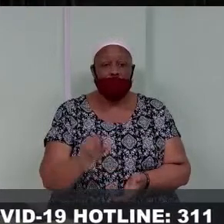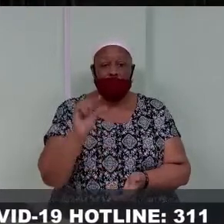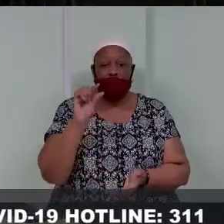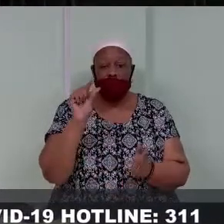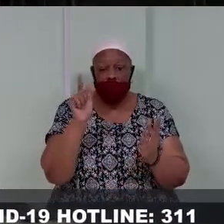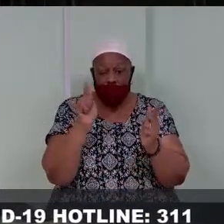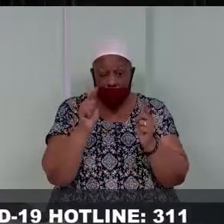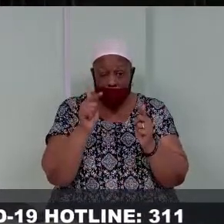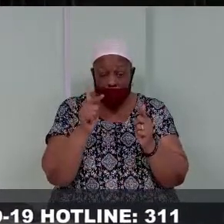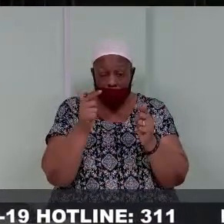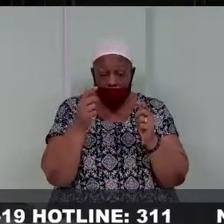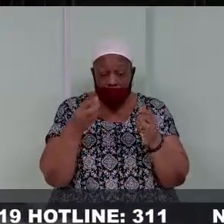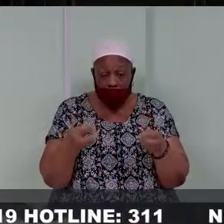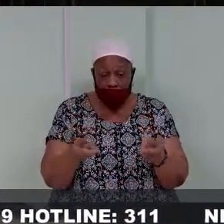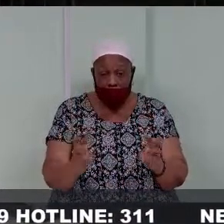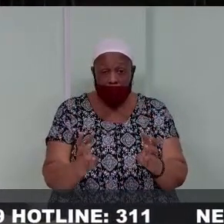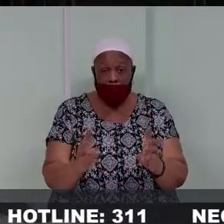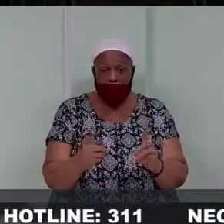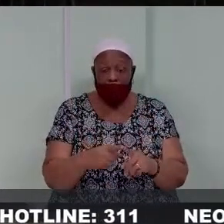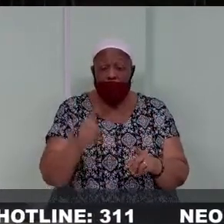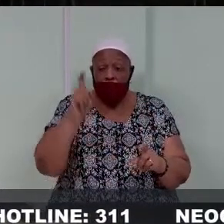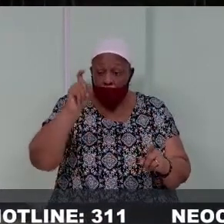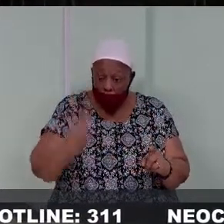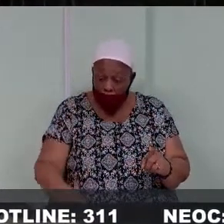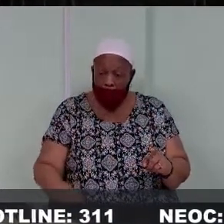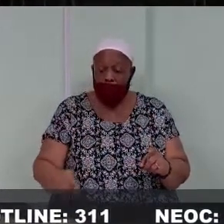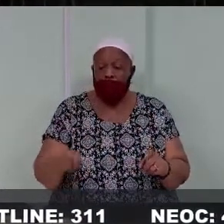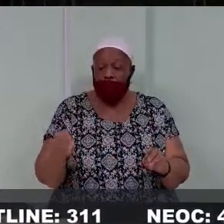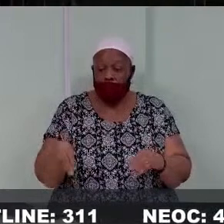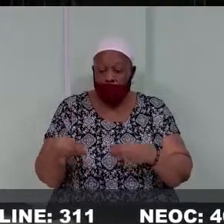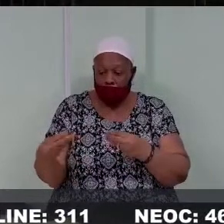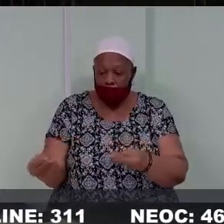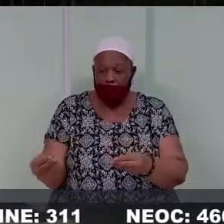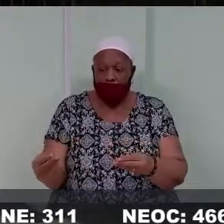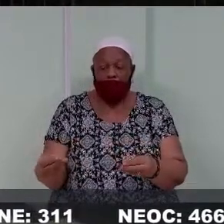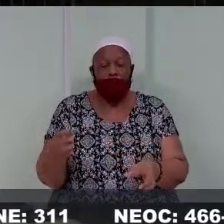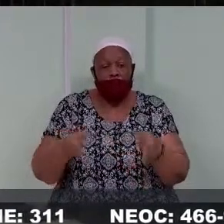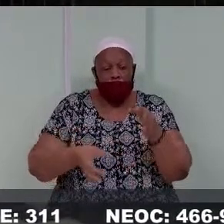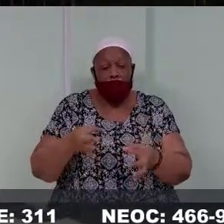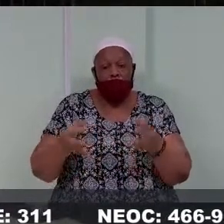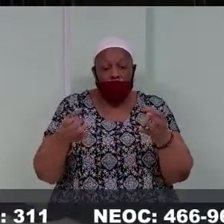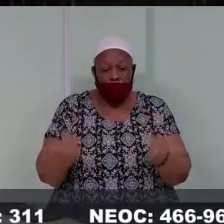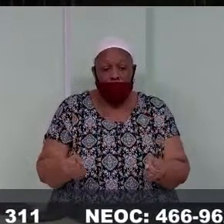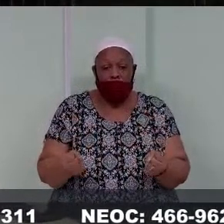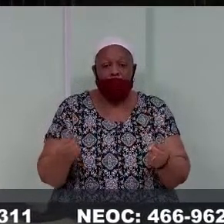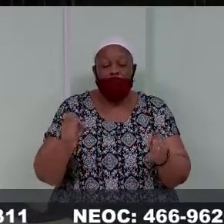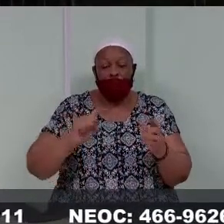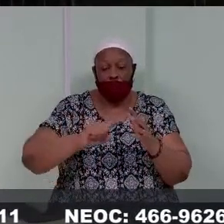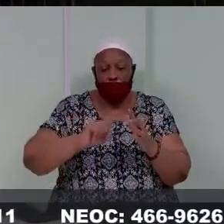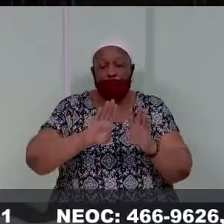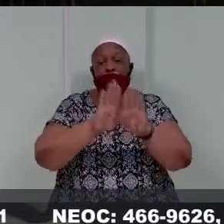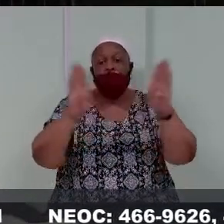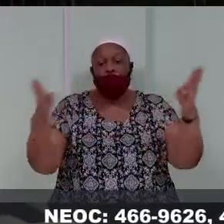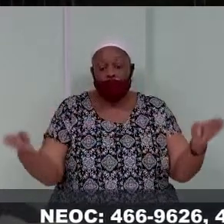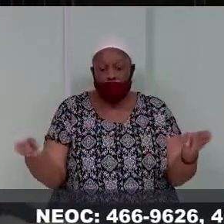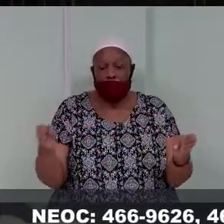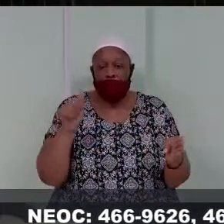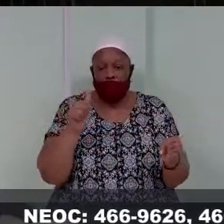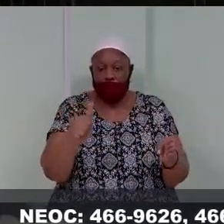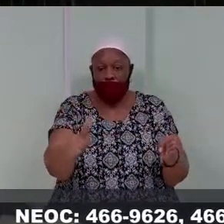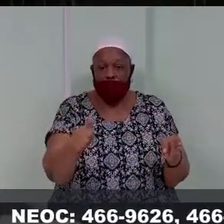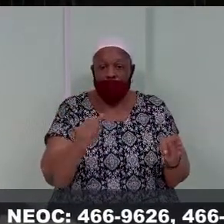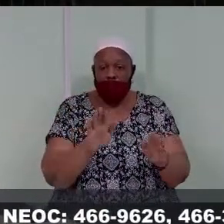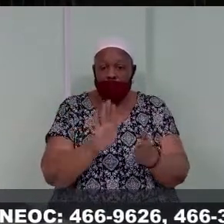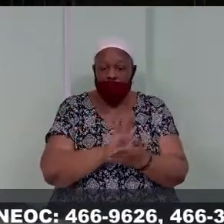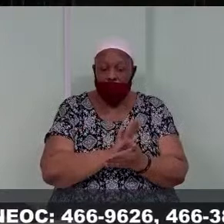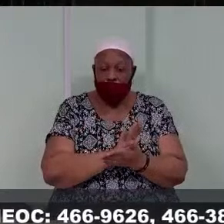service that has to be provided in order to be registered with the Early Childhood Development Unit and meet